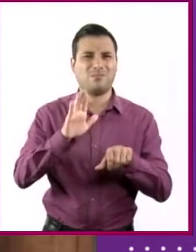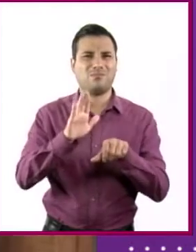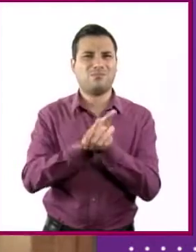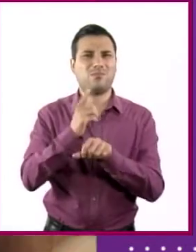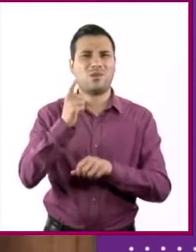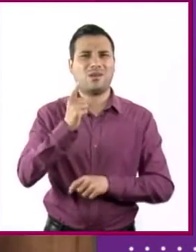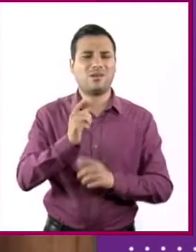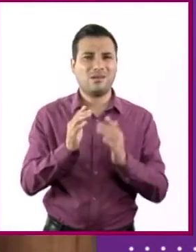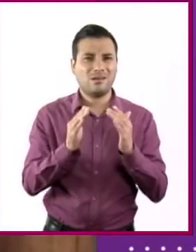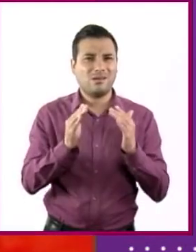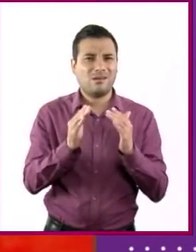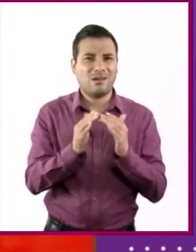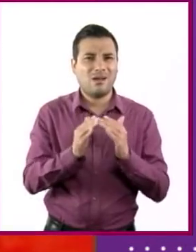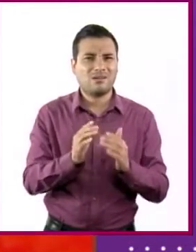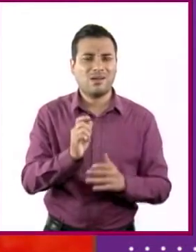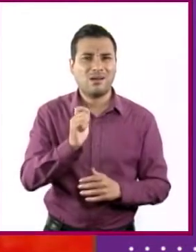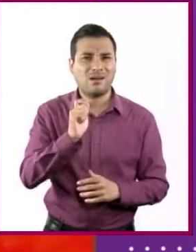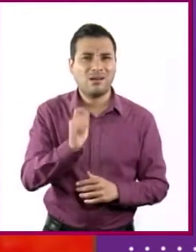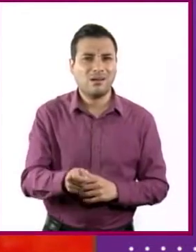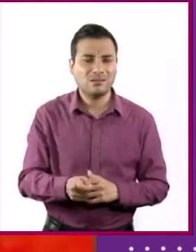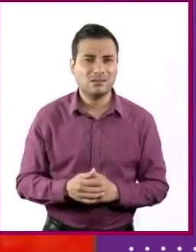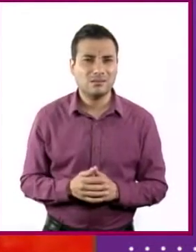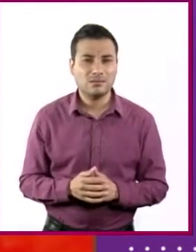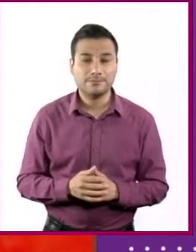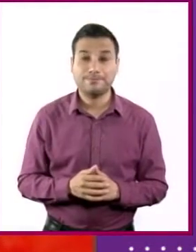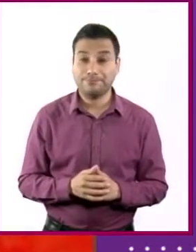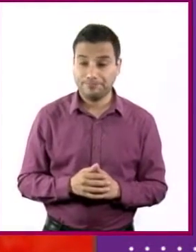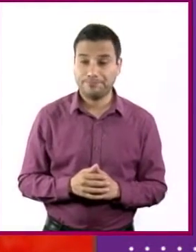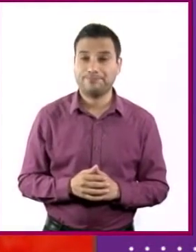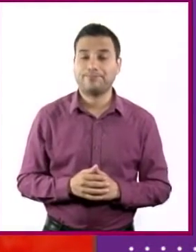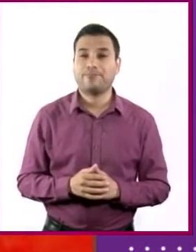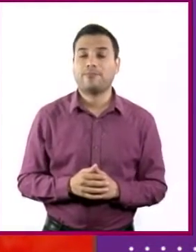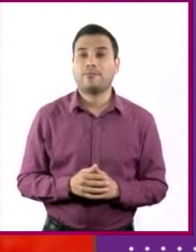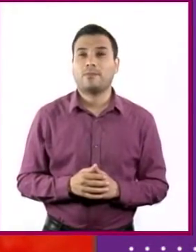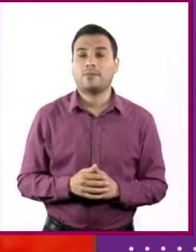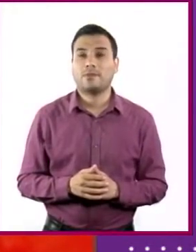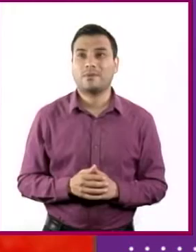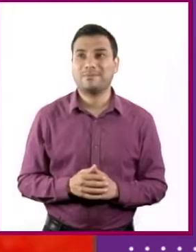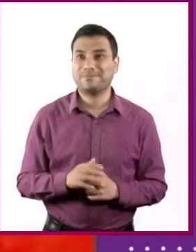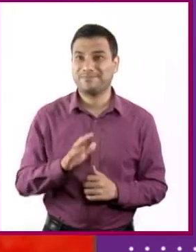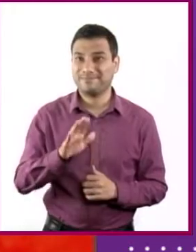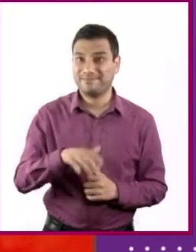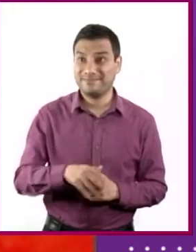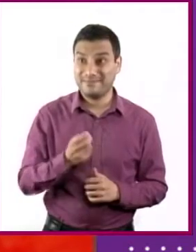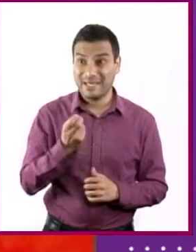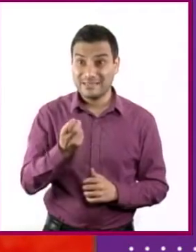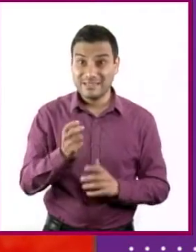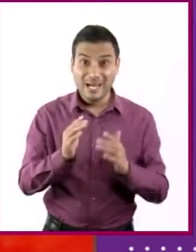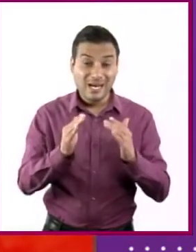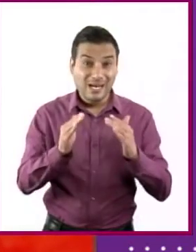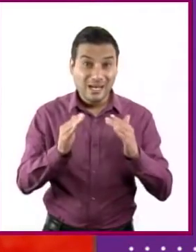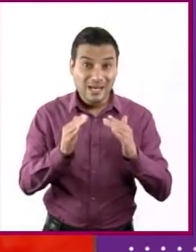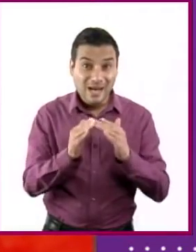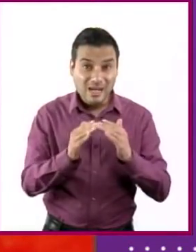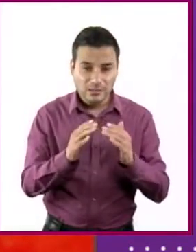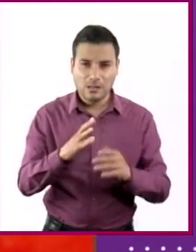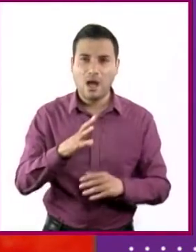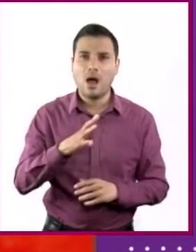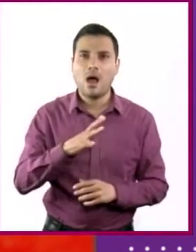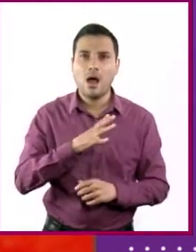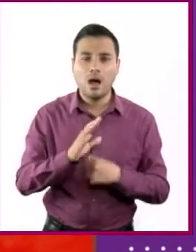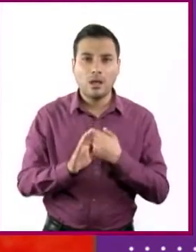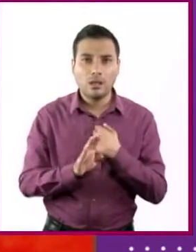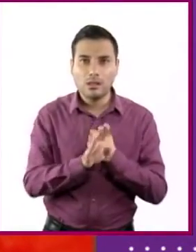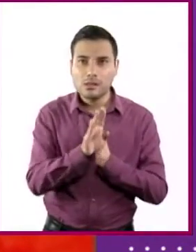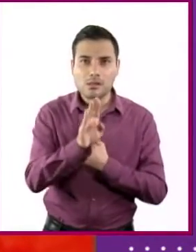that mysterious house? Oh, well, the thing is, in that house lived a terrible ghost.